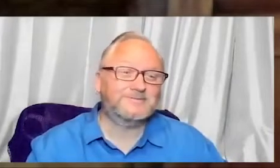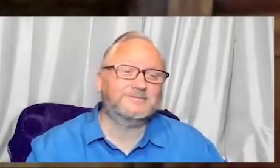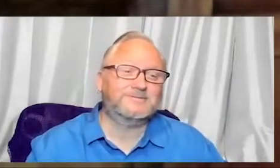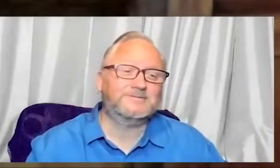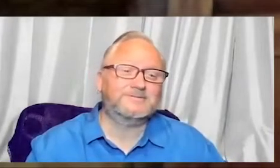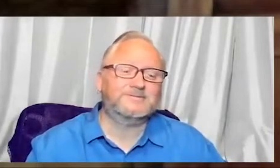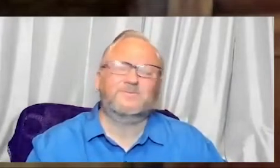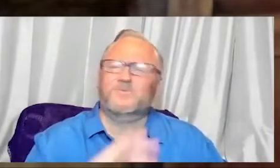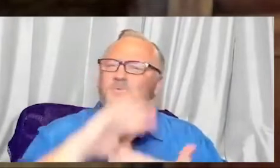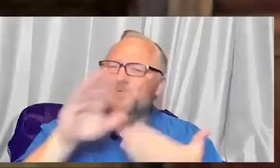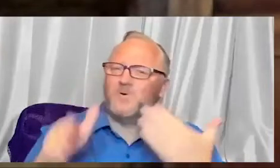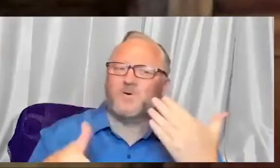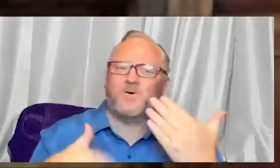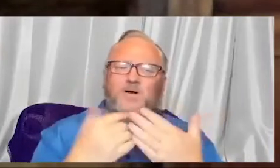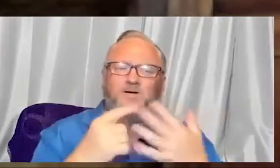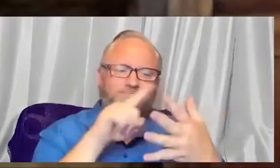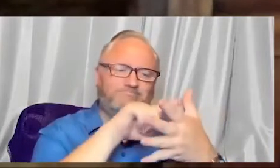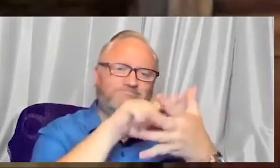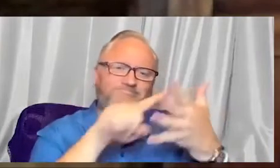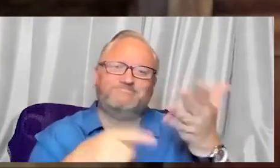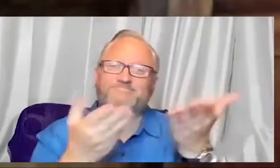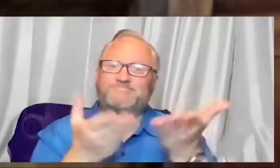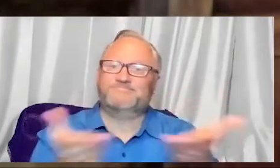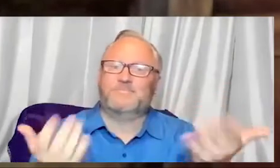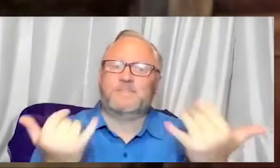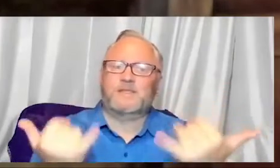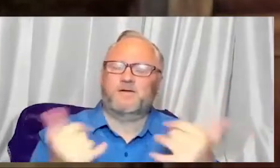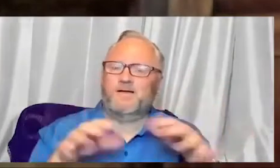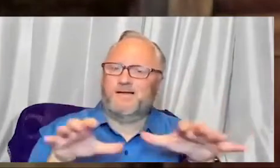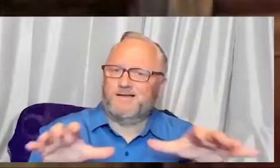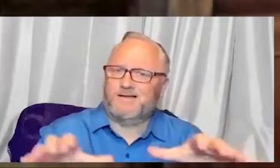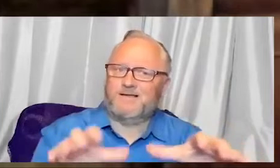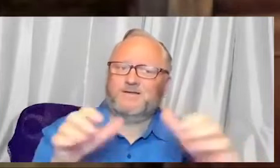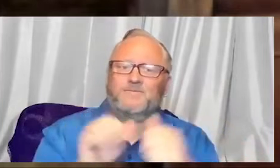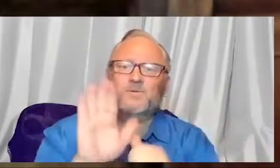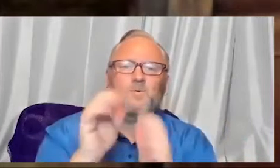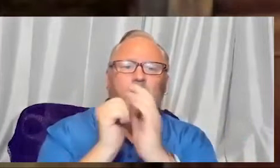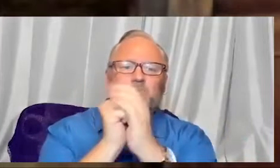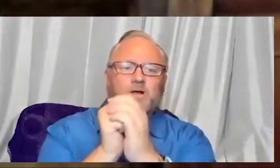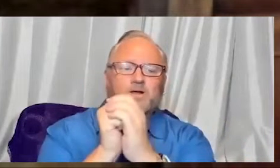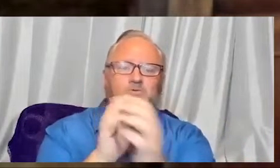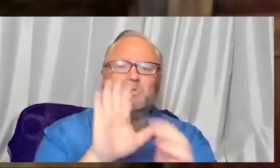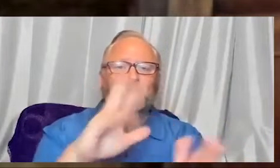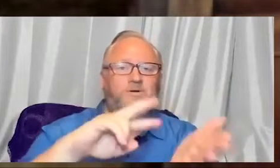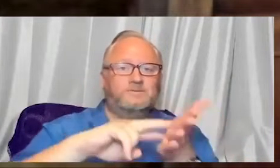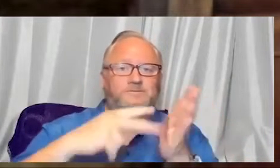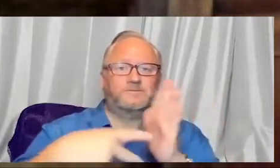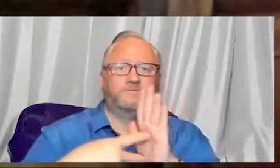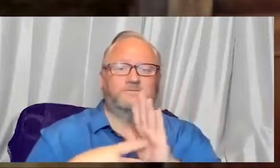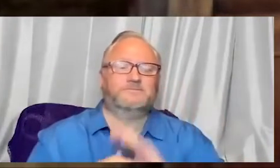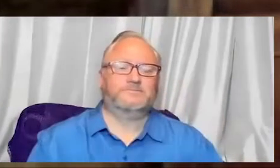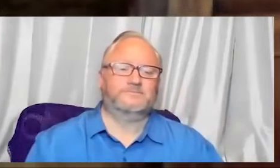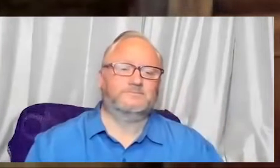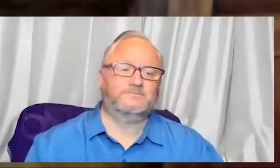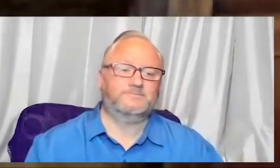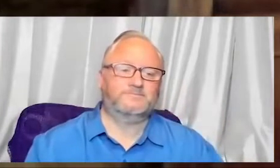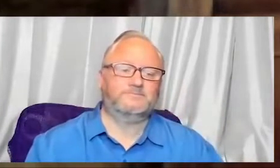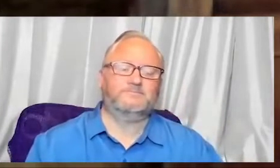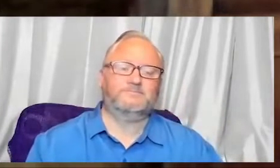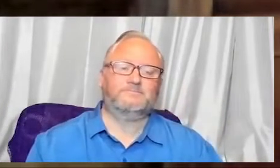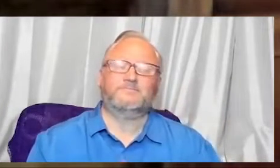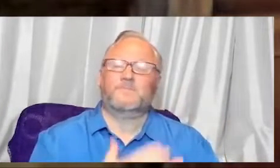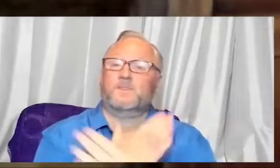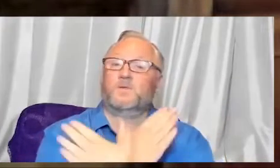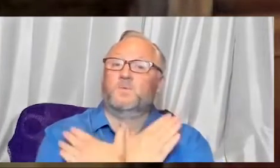All of these objects, now activated with your prayers and intentions, resting